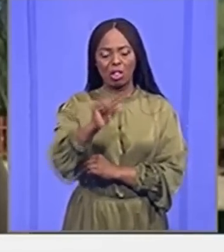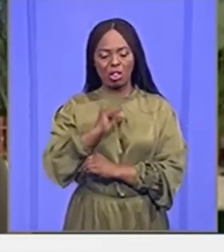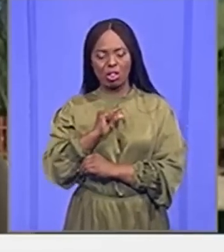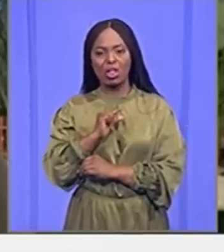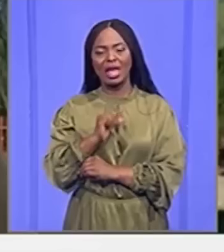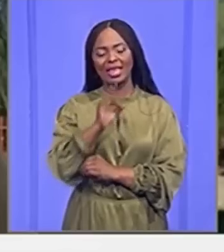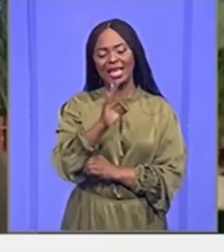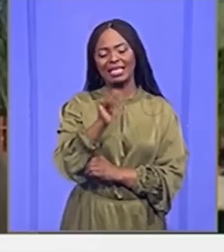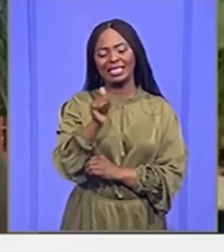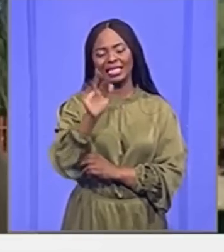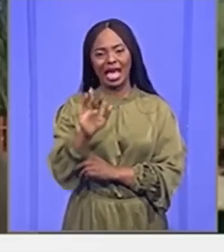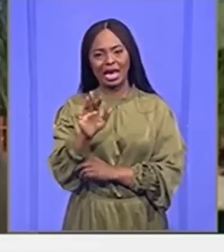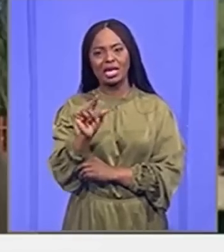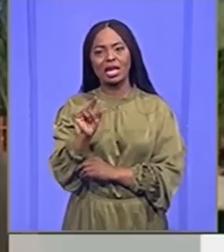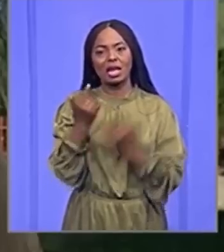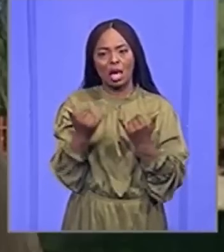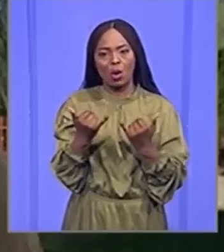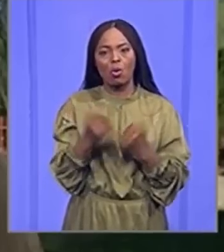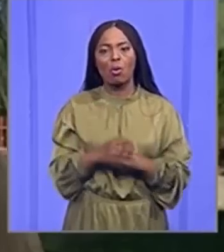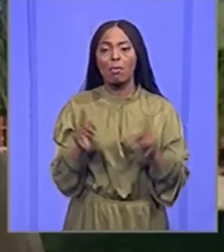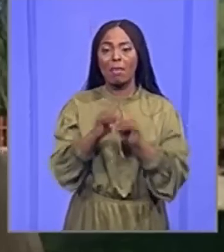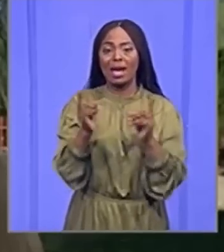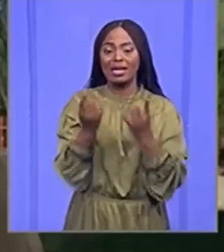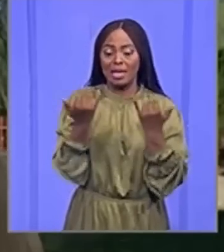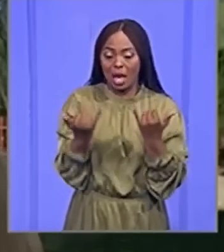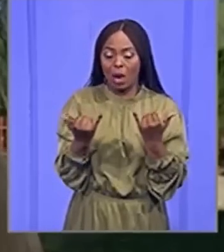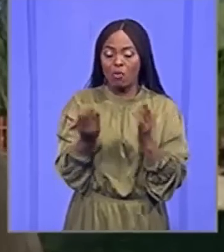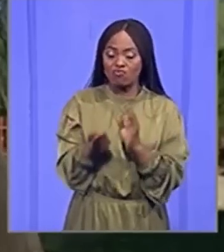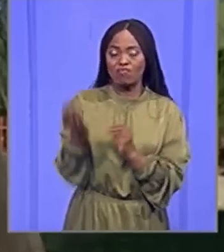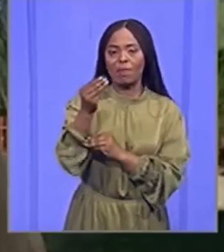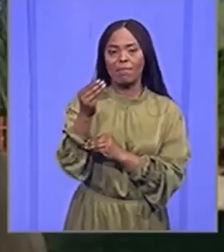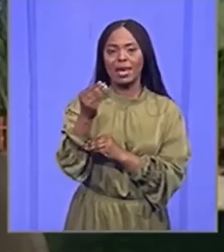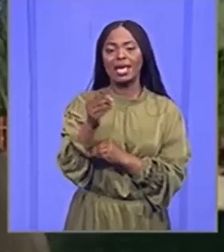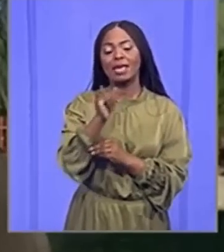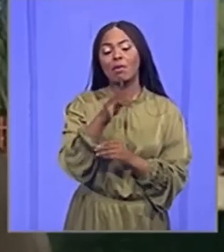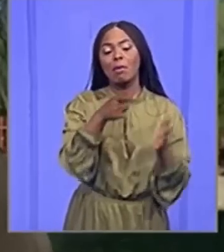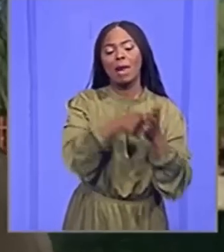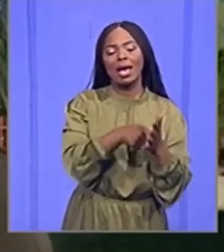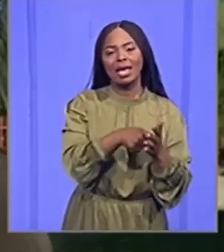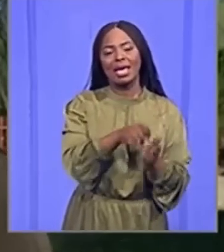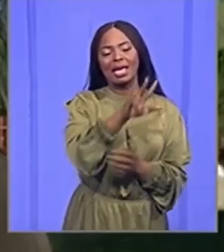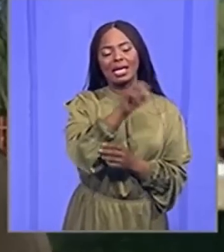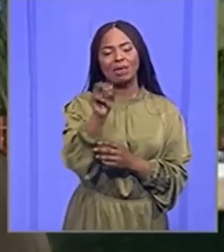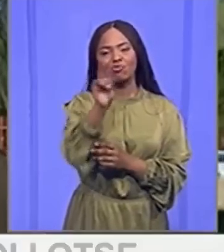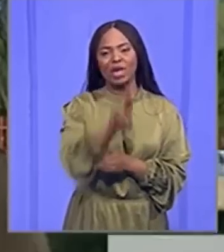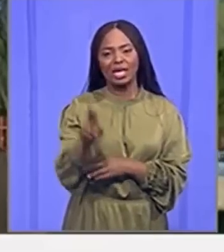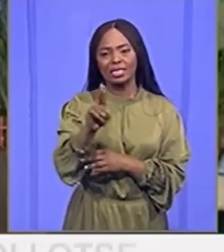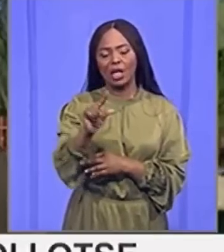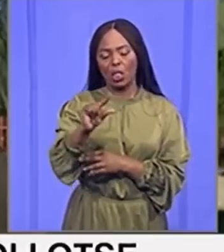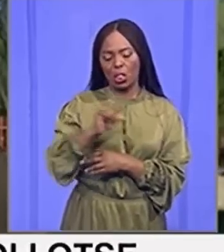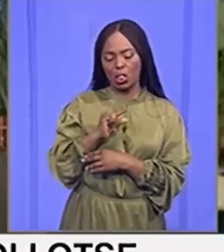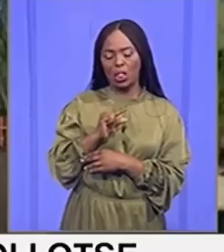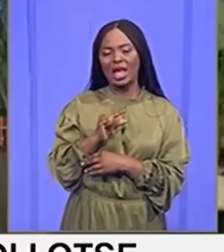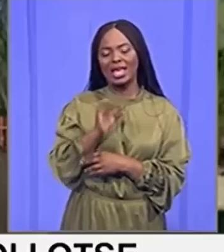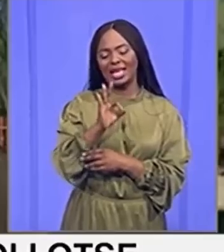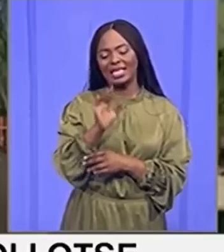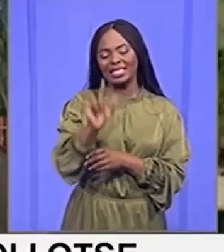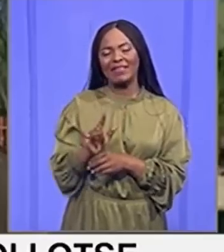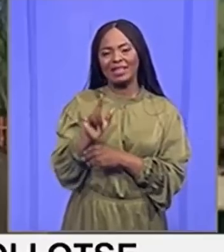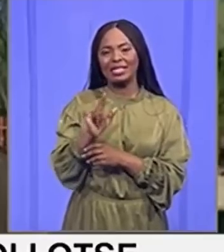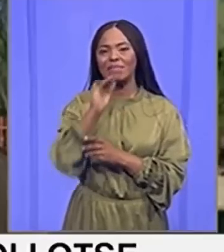motlakase. No ka financial year incha a reka motlakase wa 800 rand o kry 317 units which is over